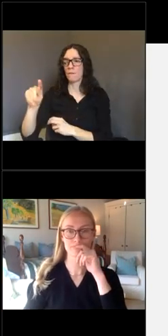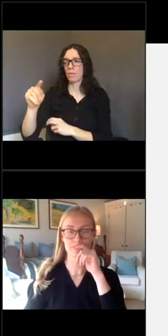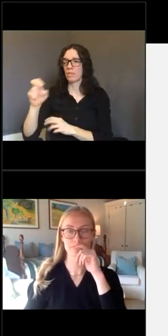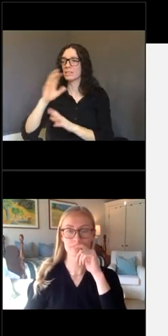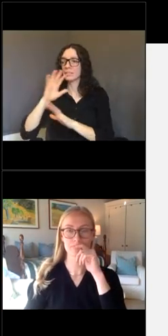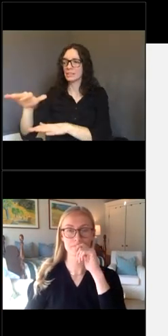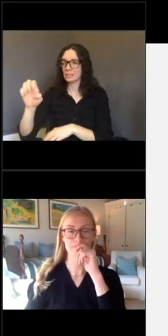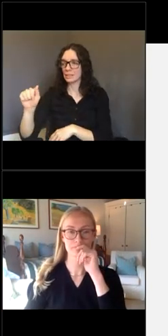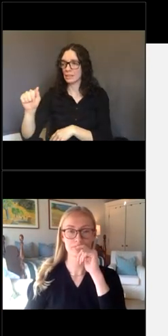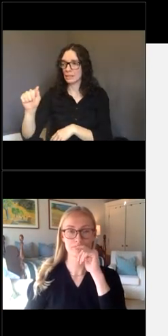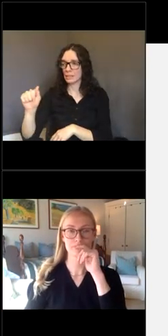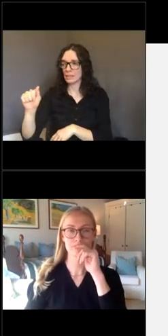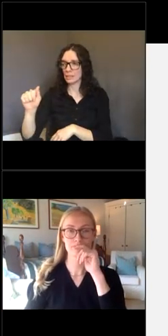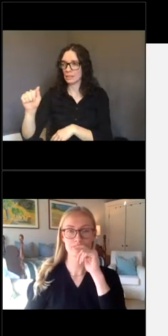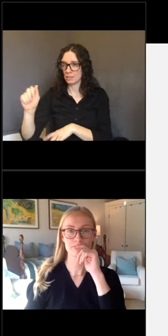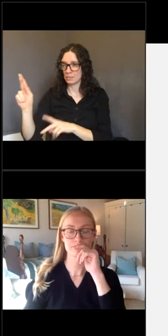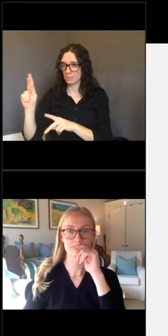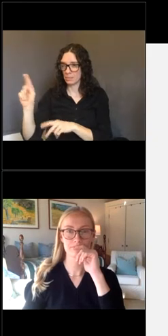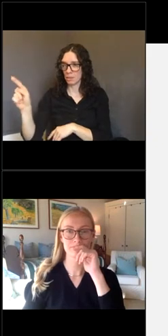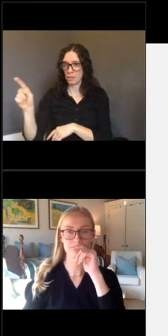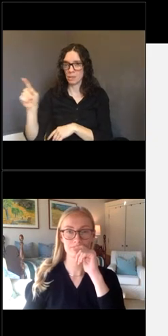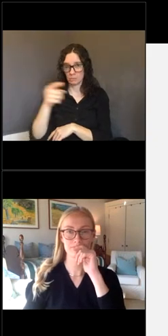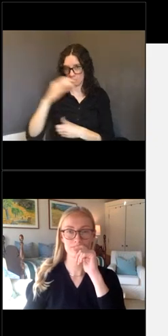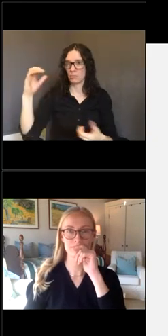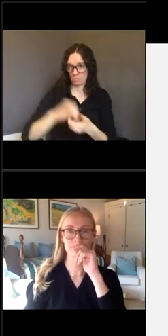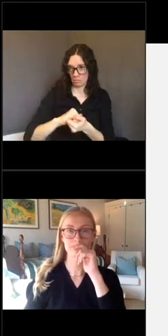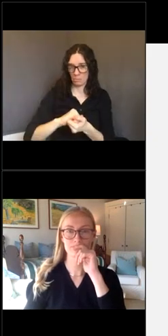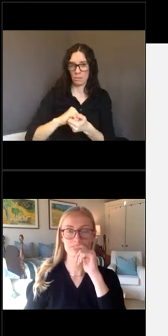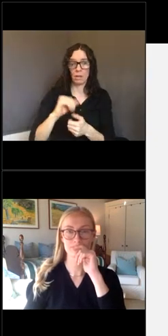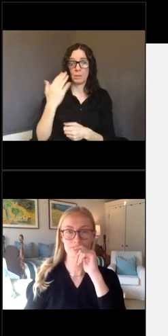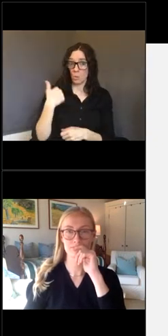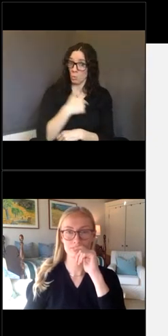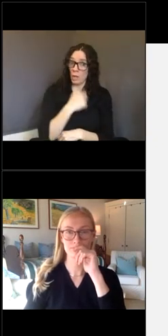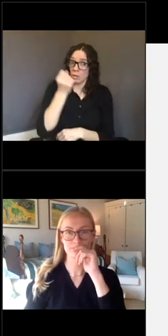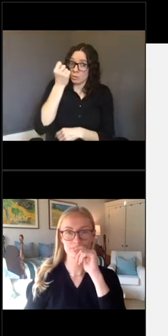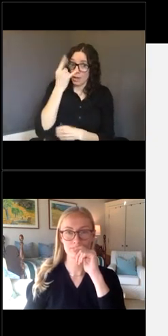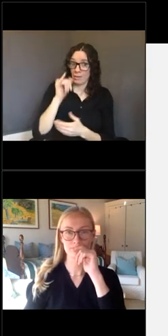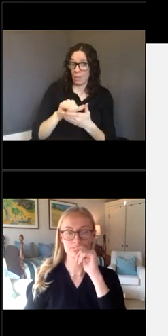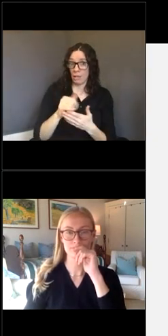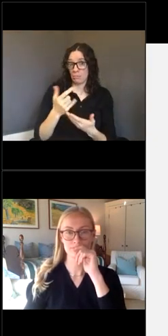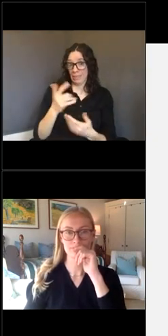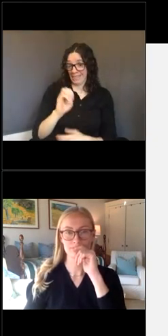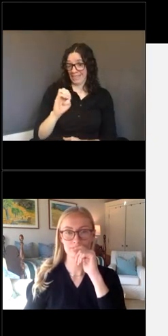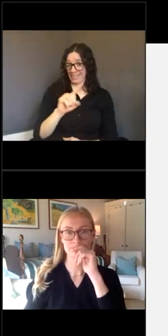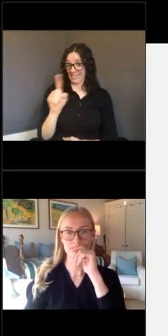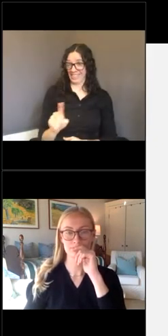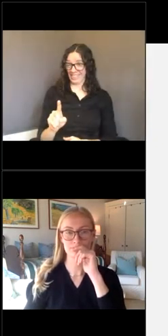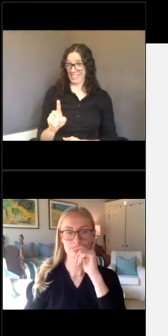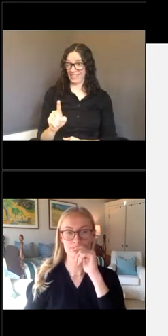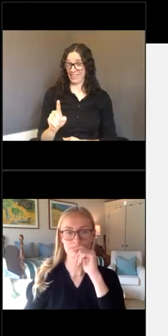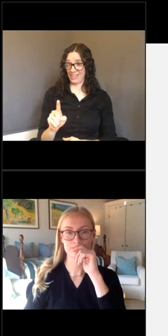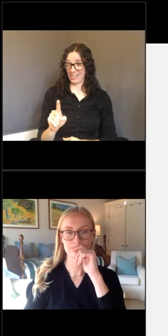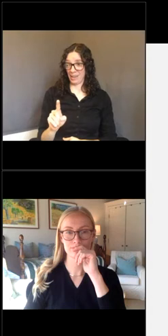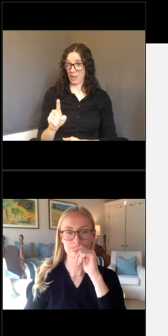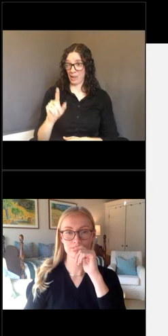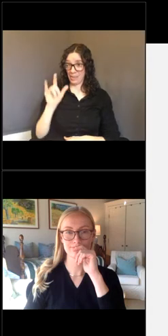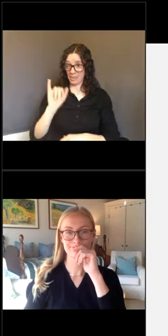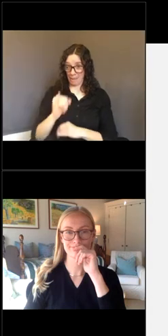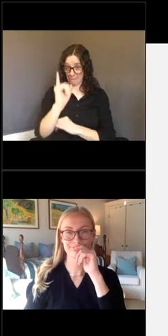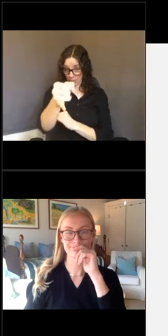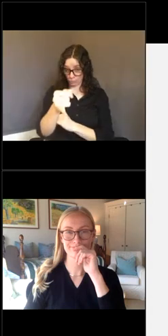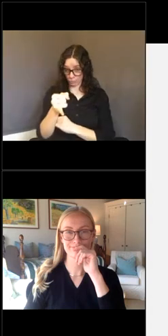we understand that the exclusive economic zone is just a political boundary.